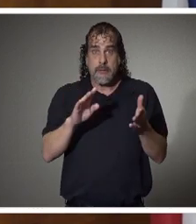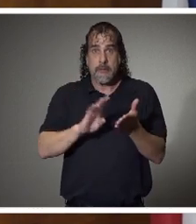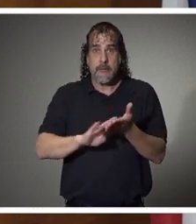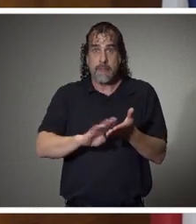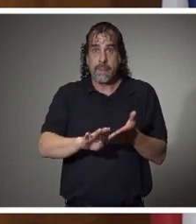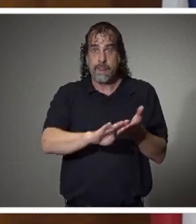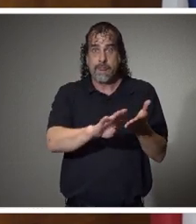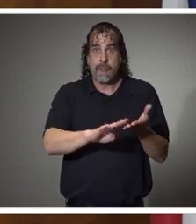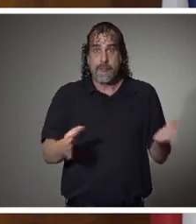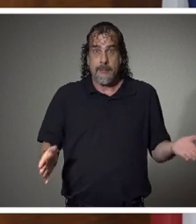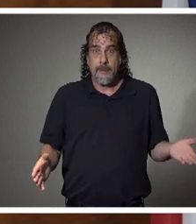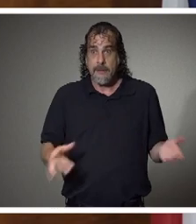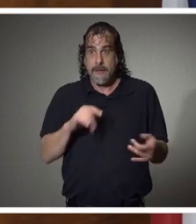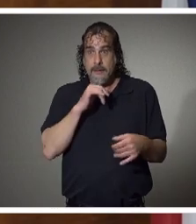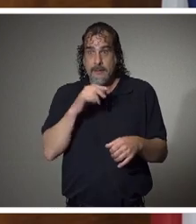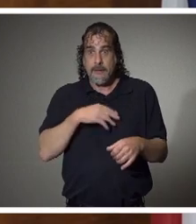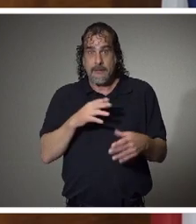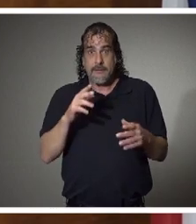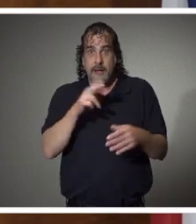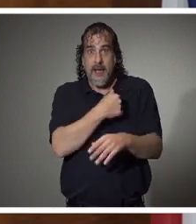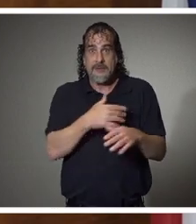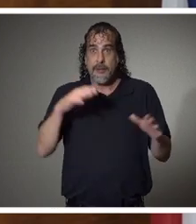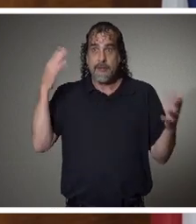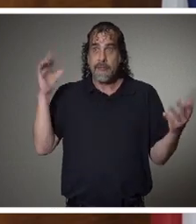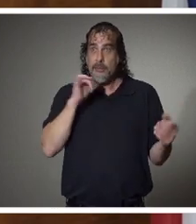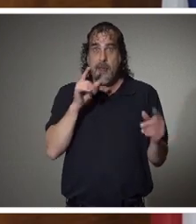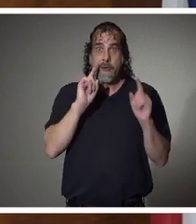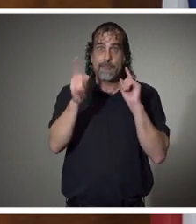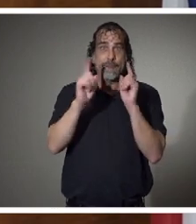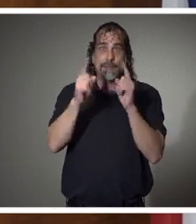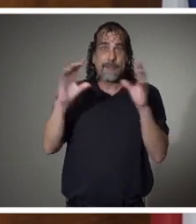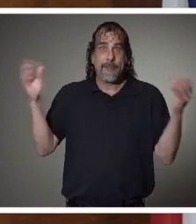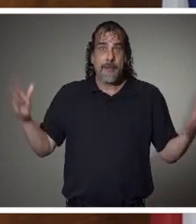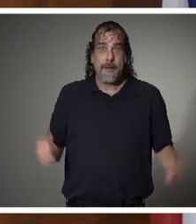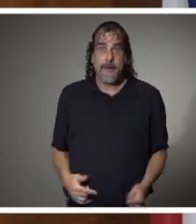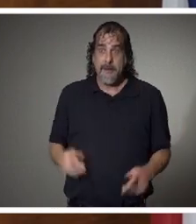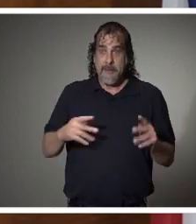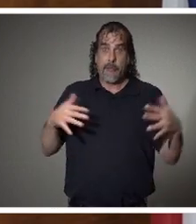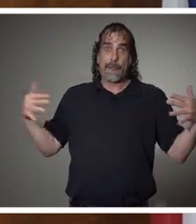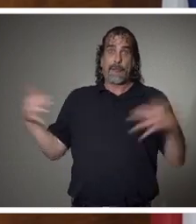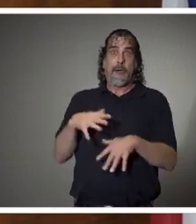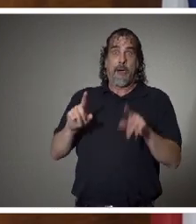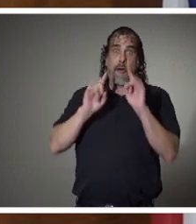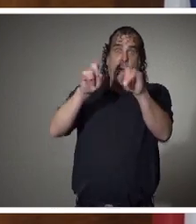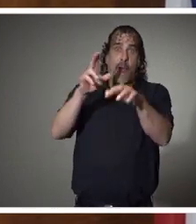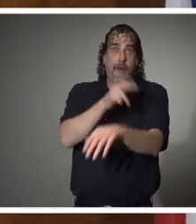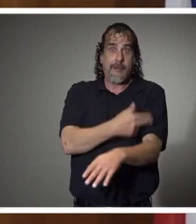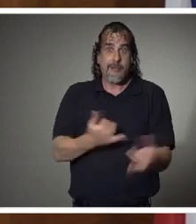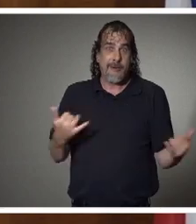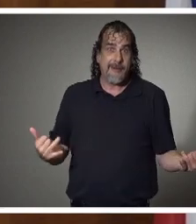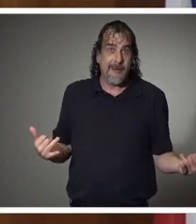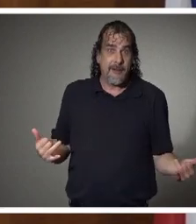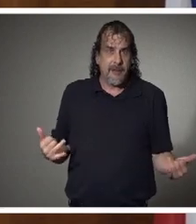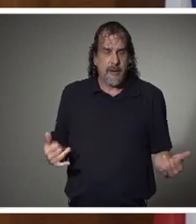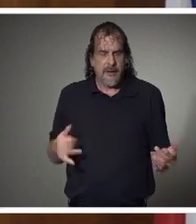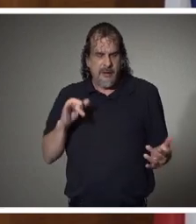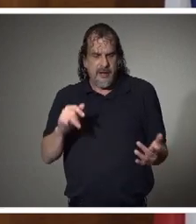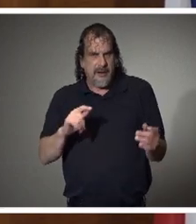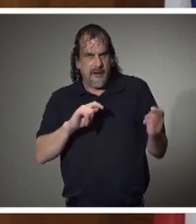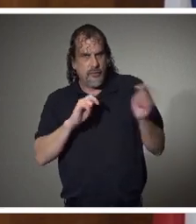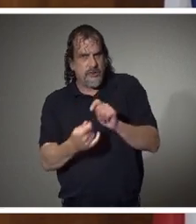because utilization of hospitals is way down, people are were scared to go there. That's going to change a little bit with this new